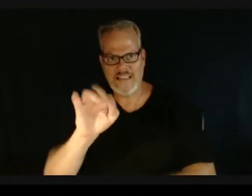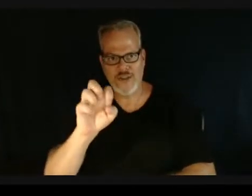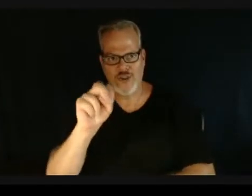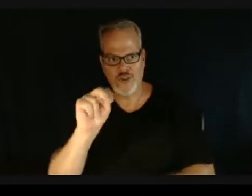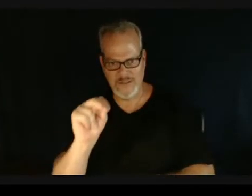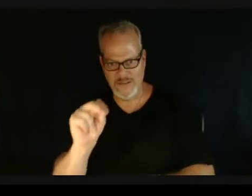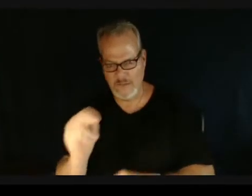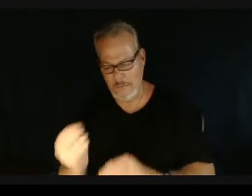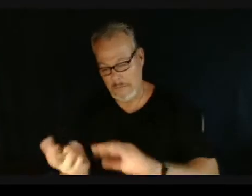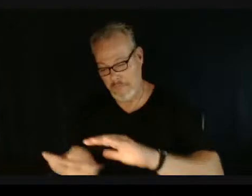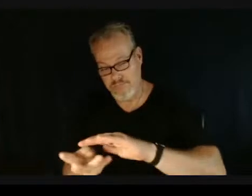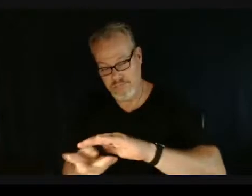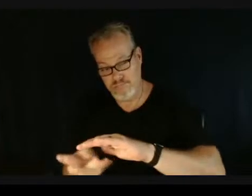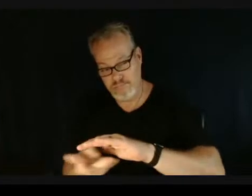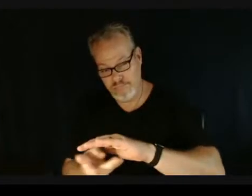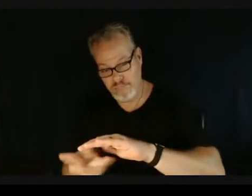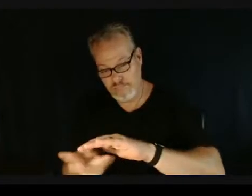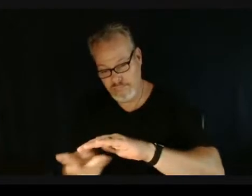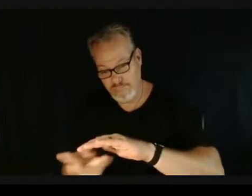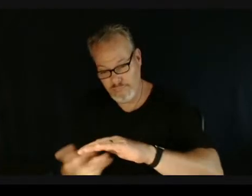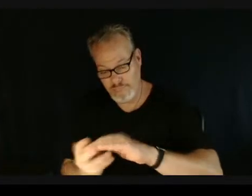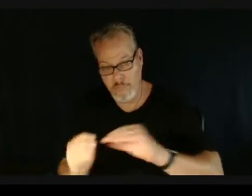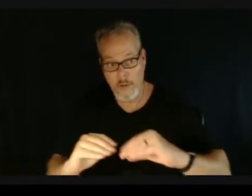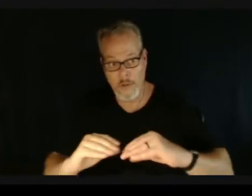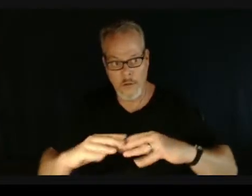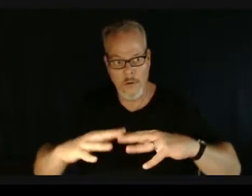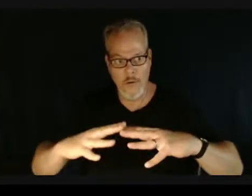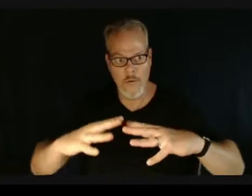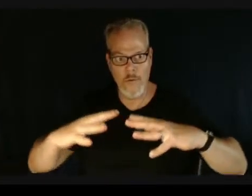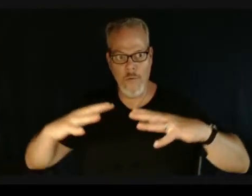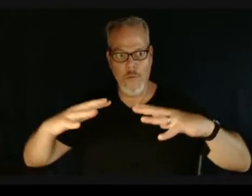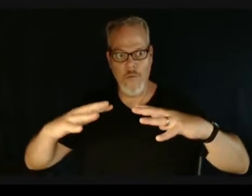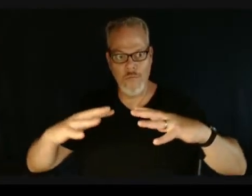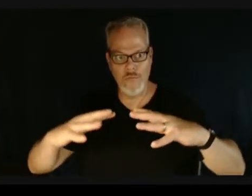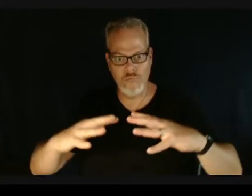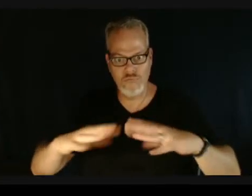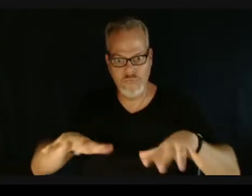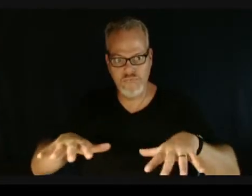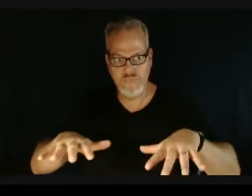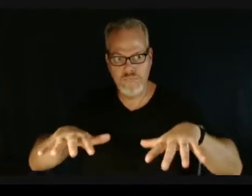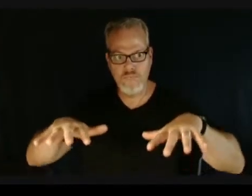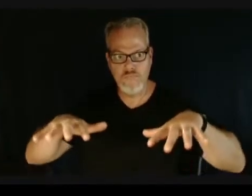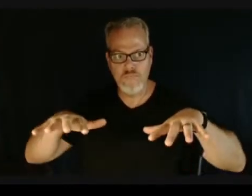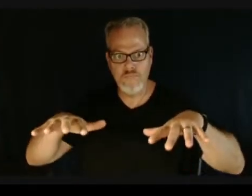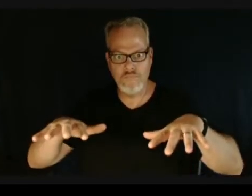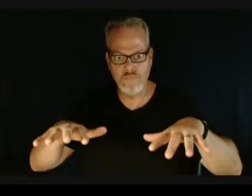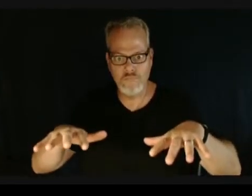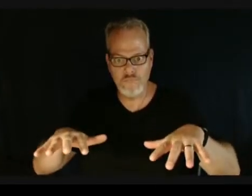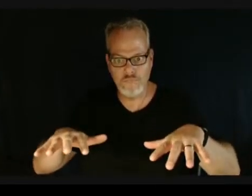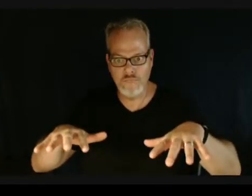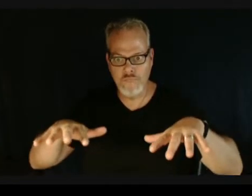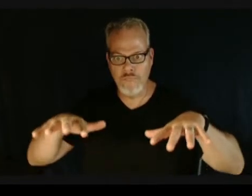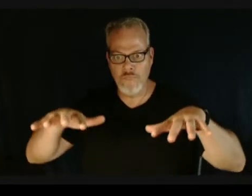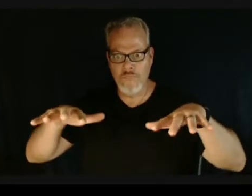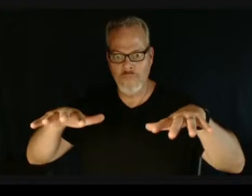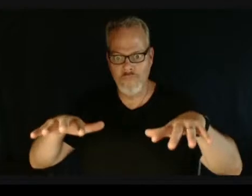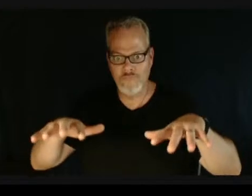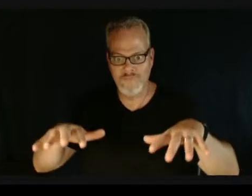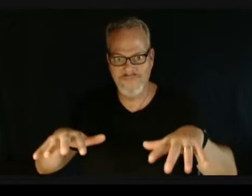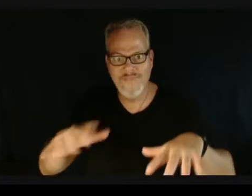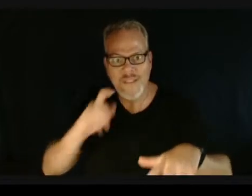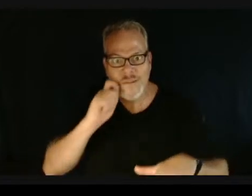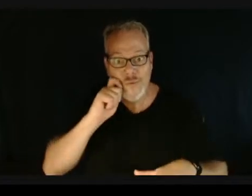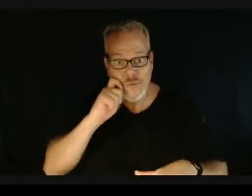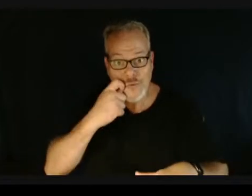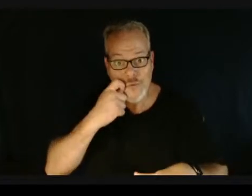The decrease in the depth to the rim here as lava fills in the pit. So once in a while, it's cool to see these and